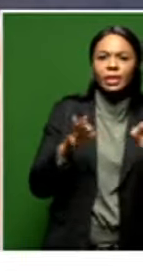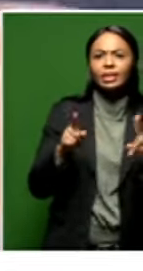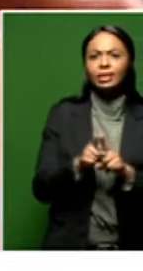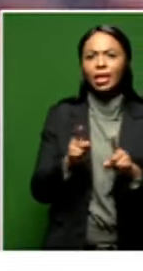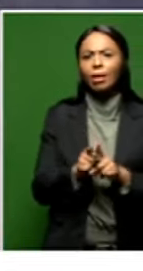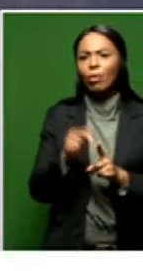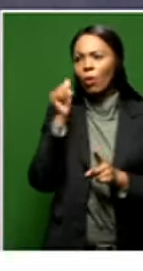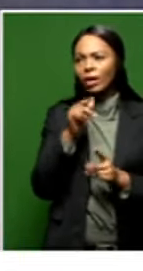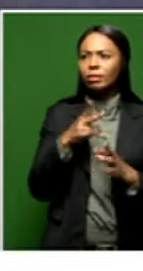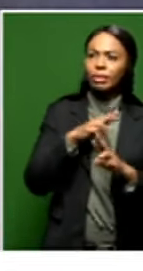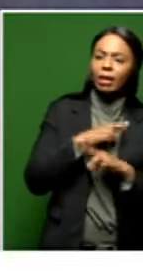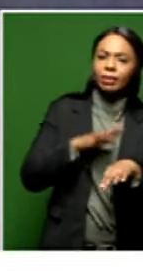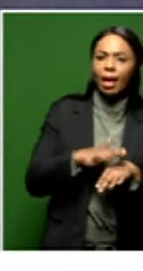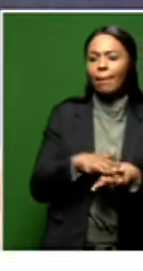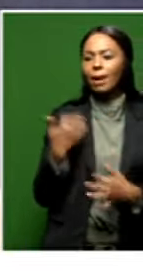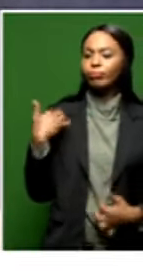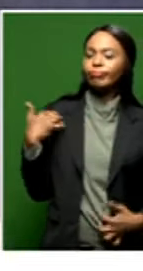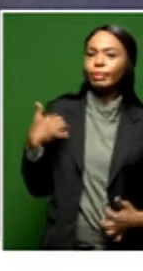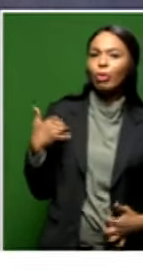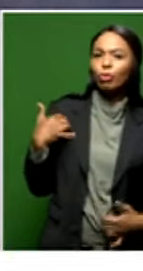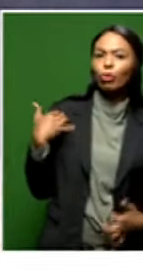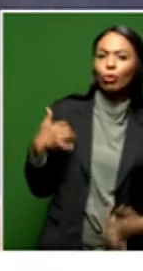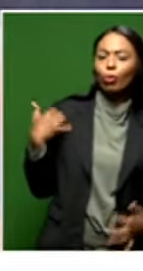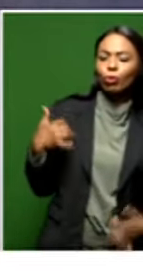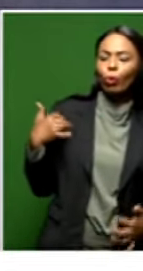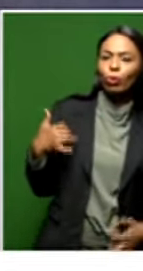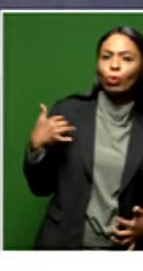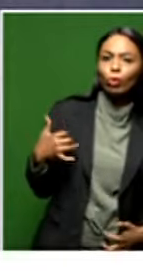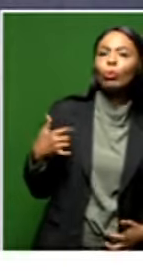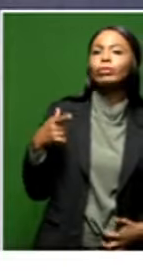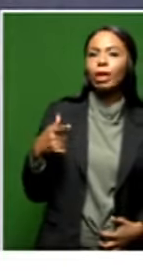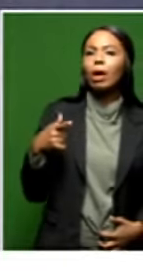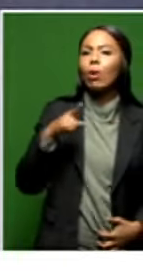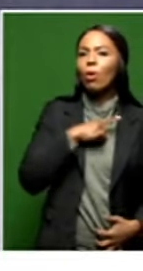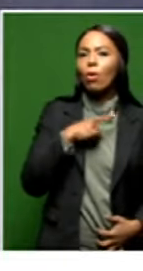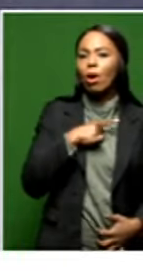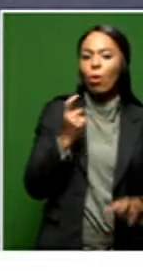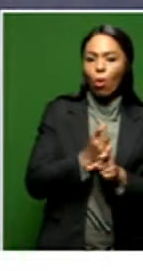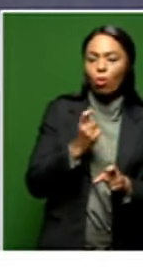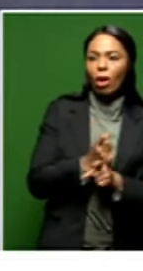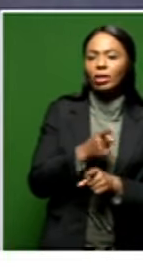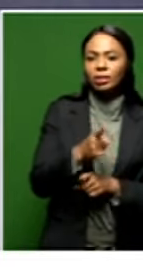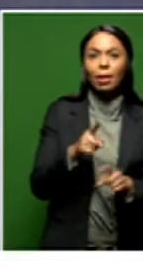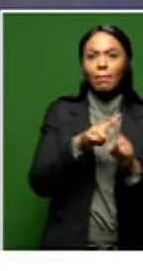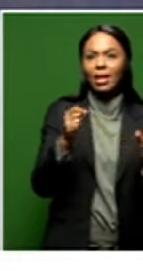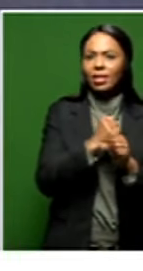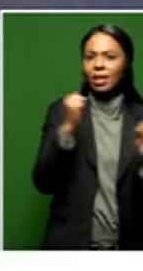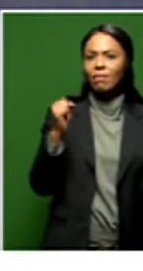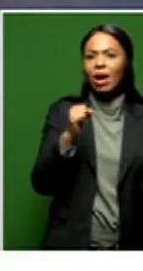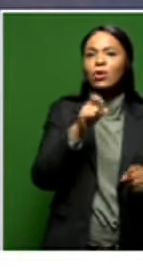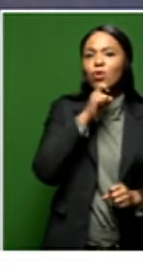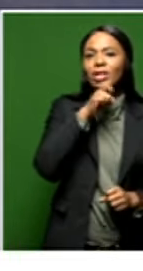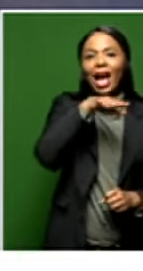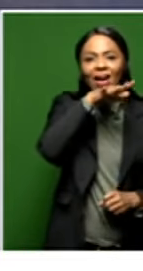think guitar has always been my means to write music, but never Afrikaans. So I've always written in